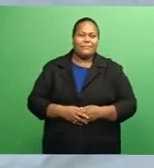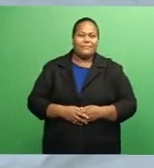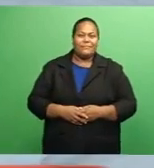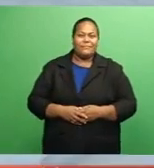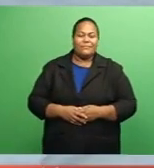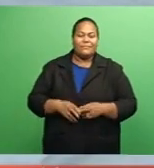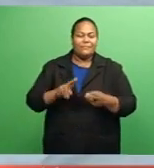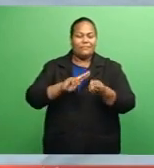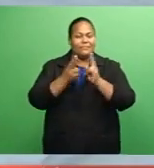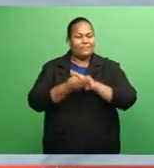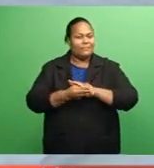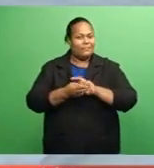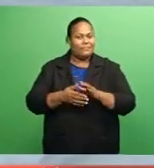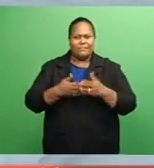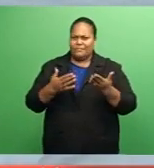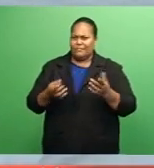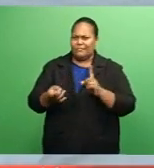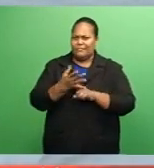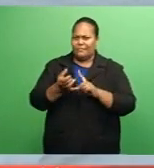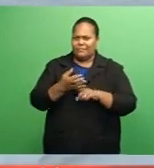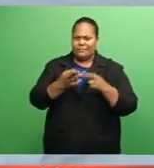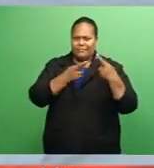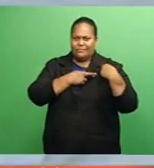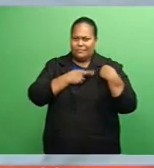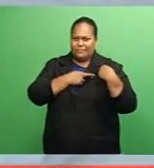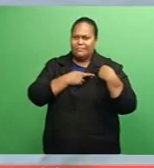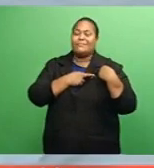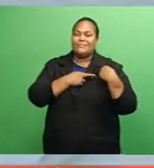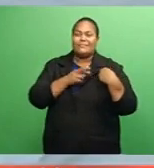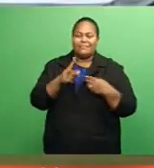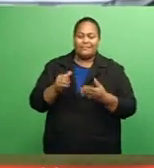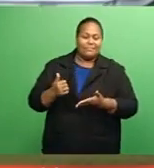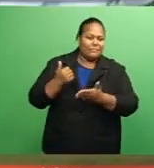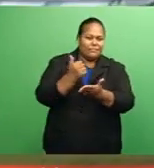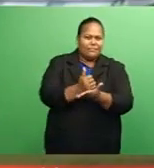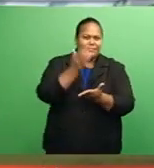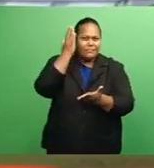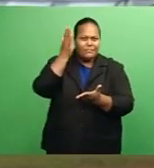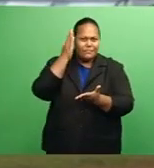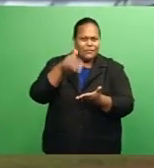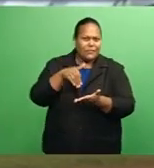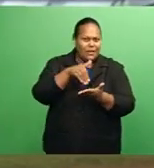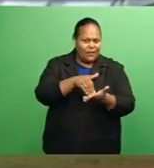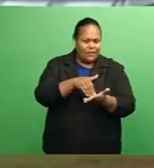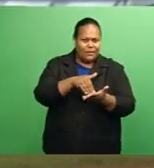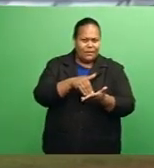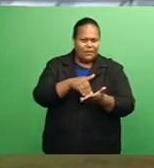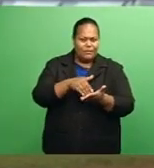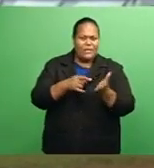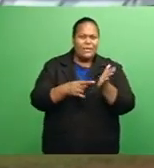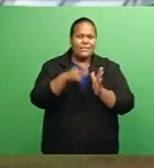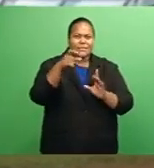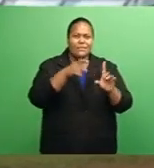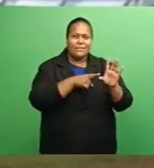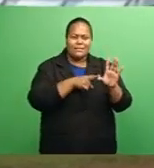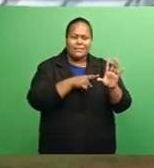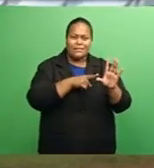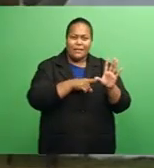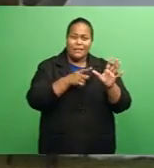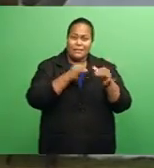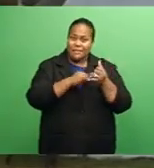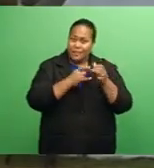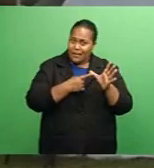UNICEF has played an important role in helping schools affected by tropical cyclone Yasa through the provision of education